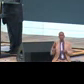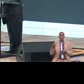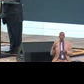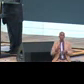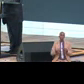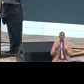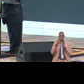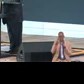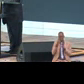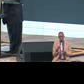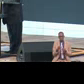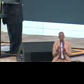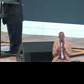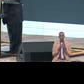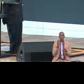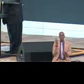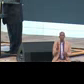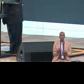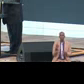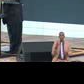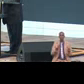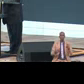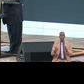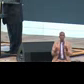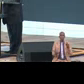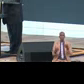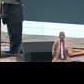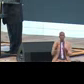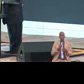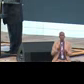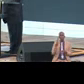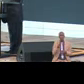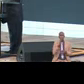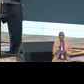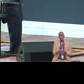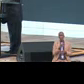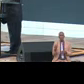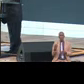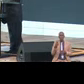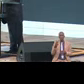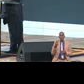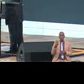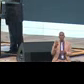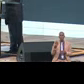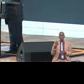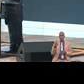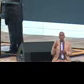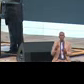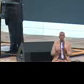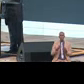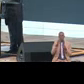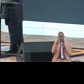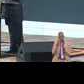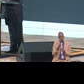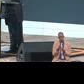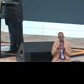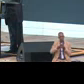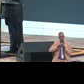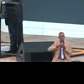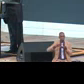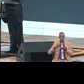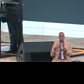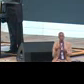You'll be a vessel unto honor. I'm a vessel unto honor. Sanctified and